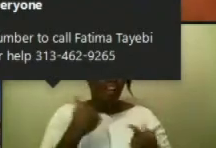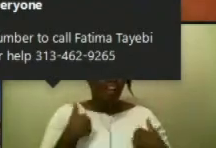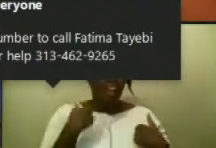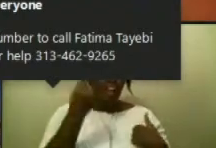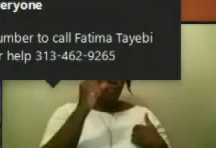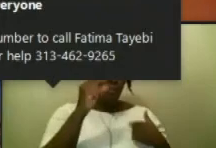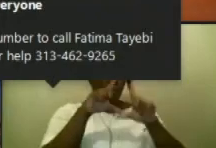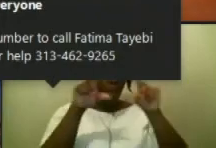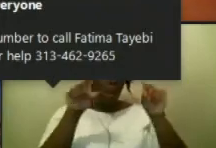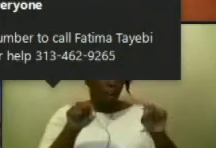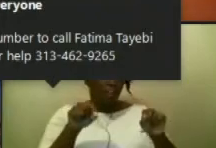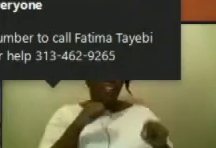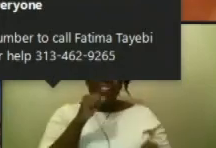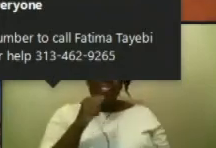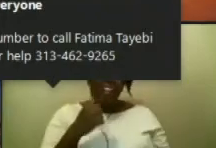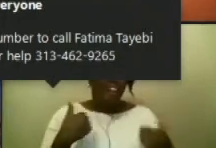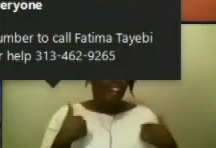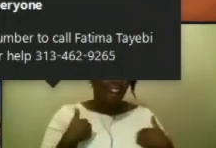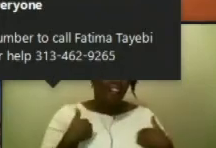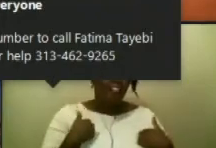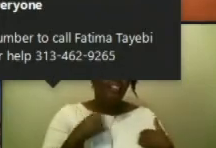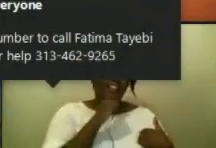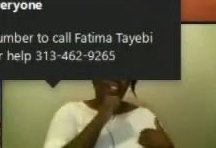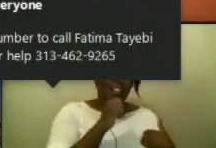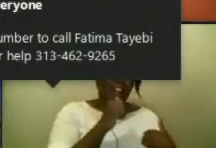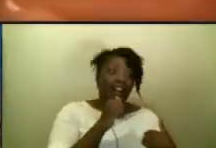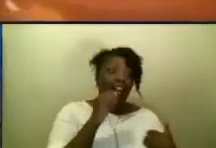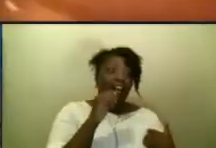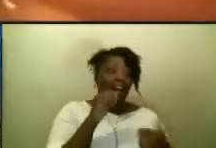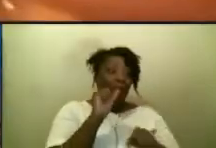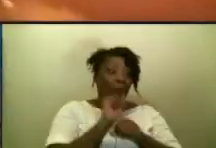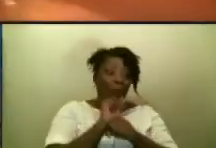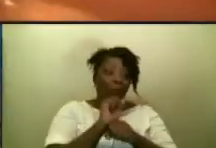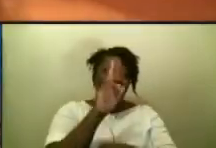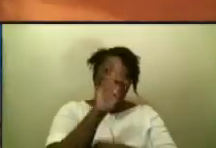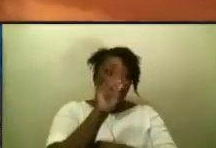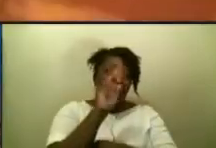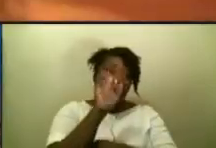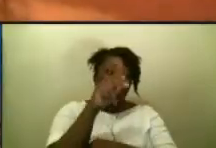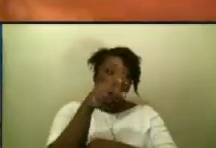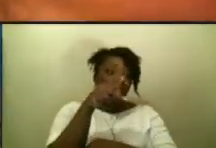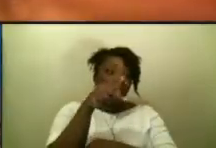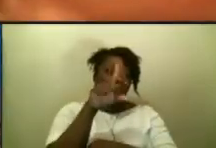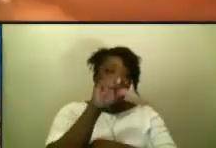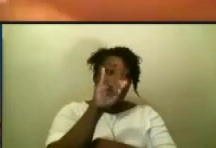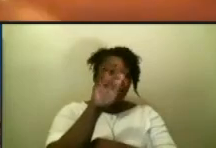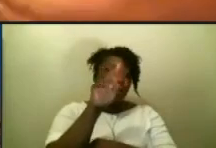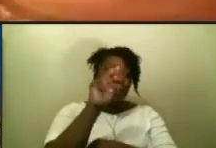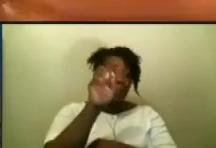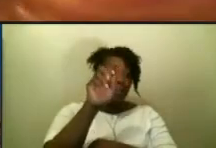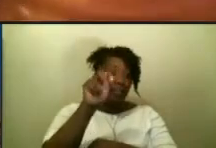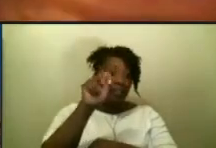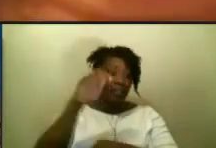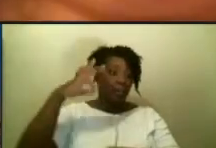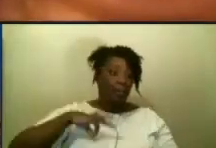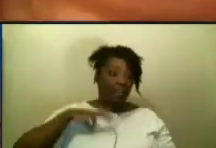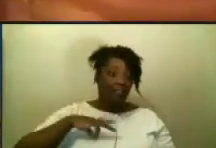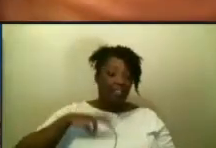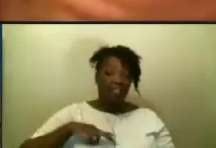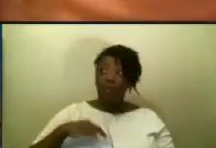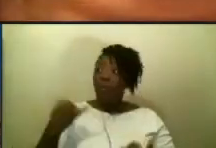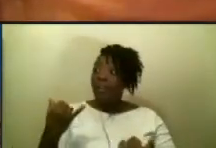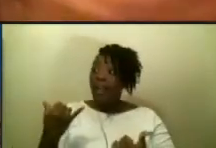unemployment benefits, stimulus checks. Some of them don't have health insurance during this time, so they're really left behind during this